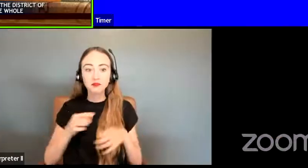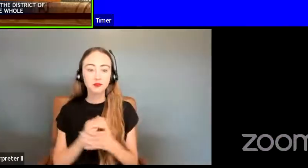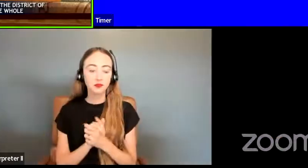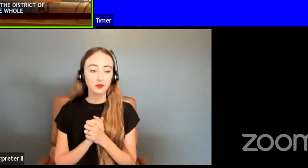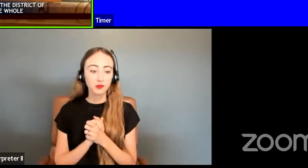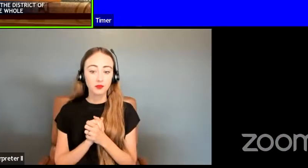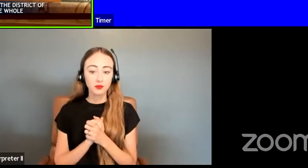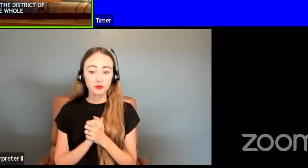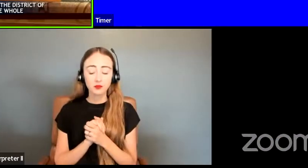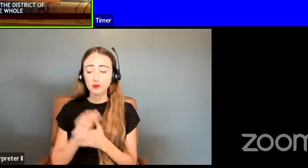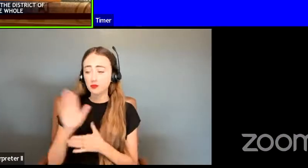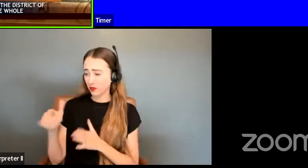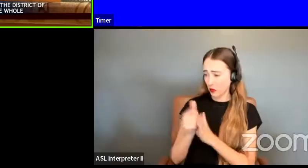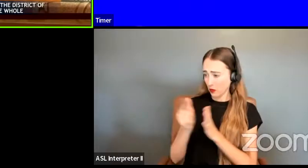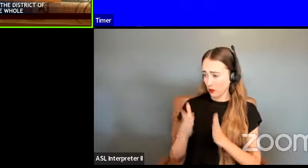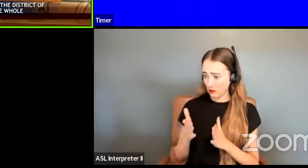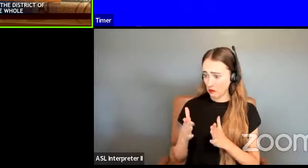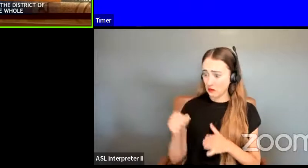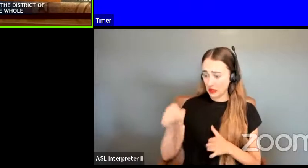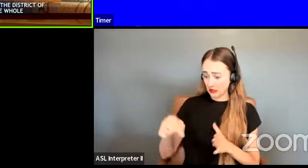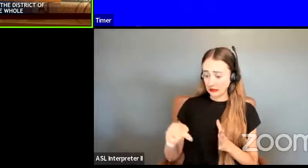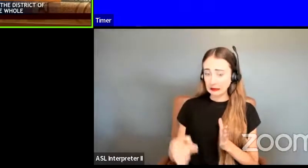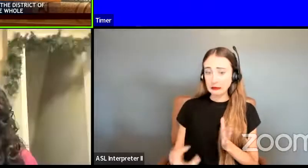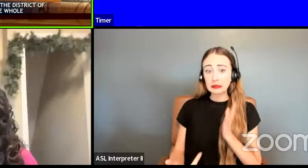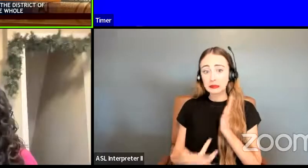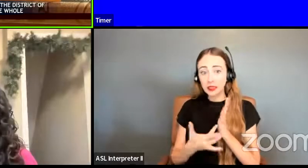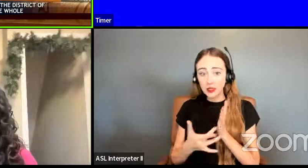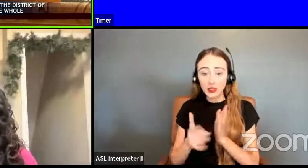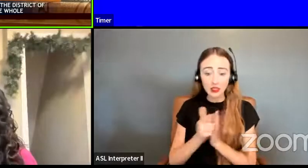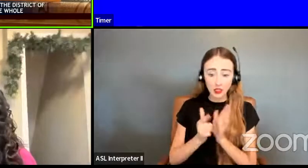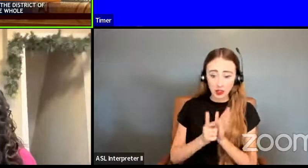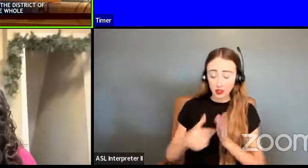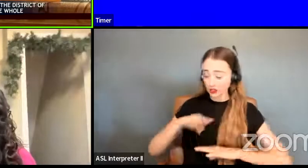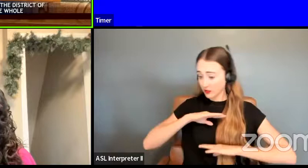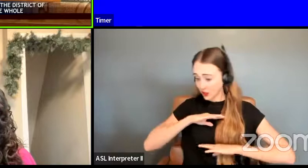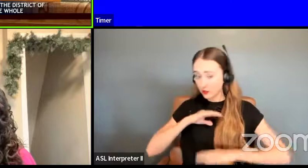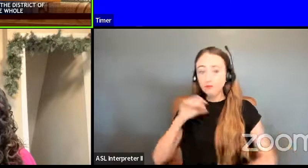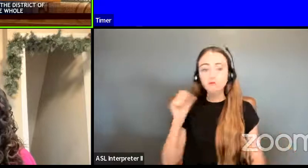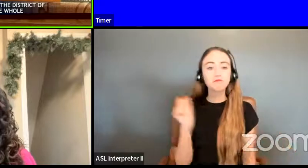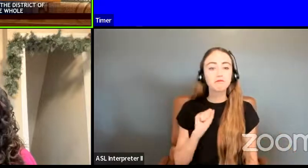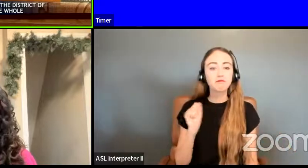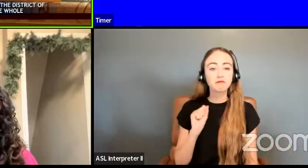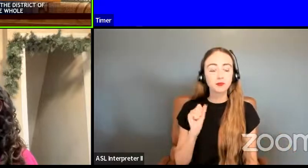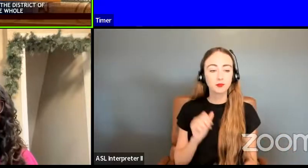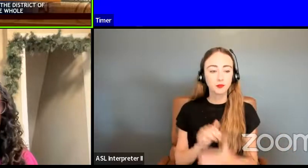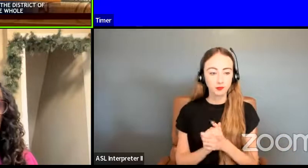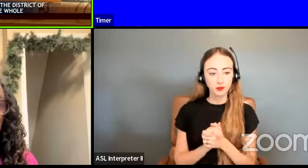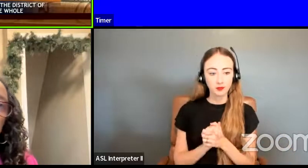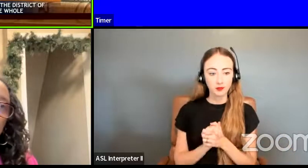Madam General Counsel, is the measure legally and technically sufficient for our consideration? Yes, they are.